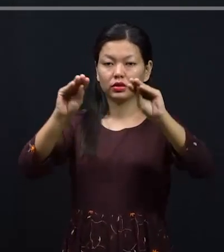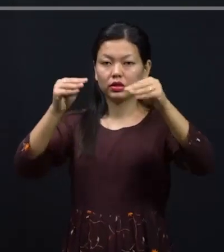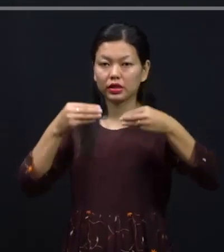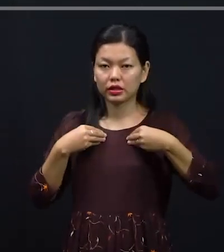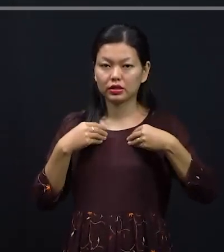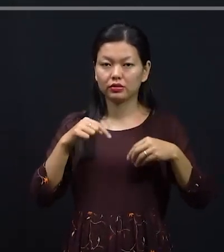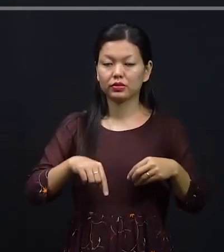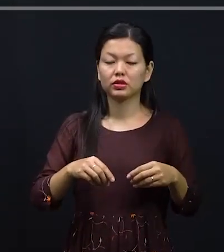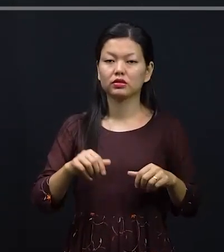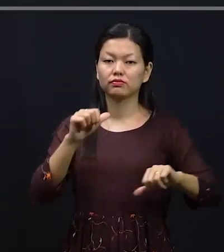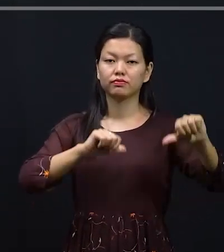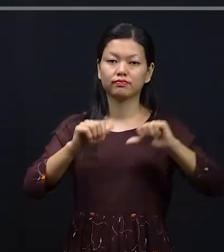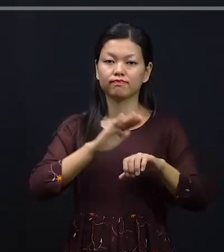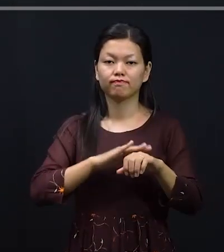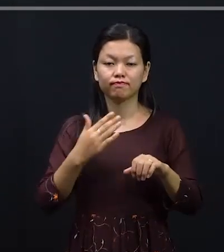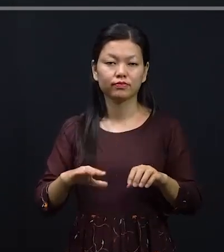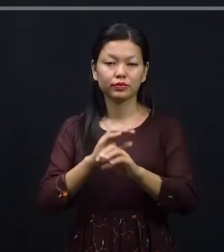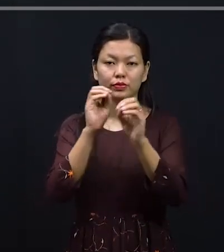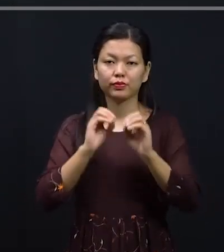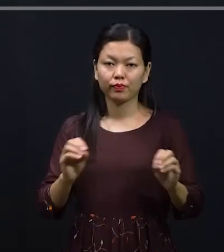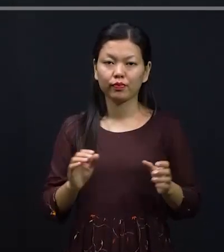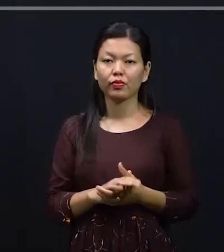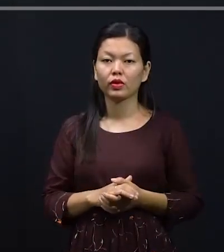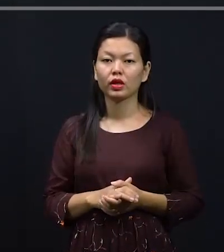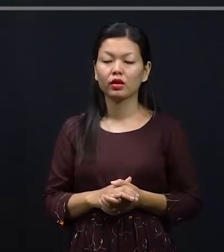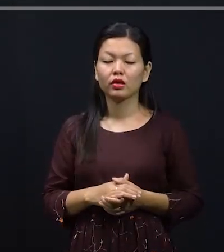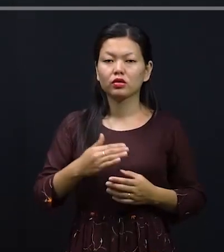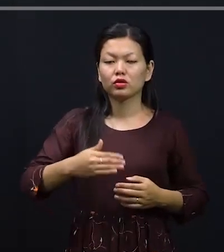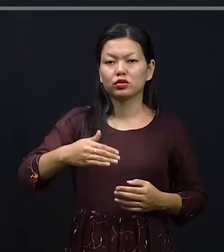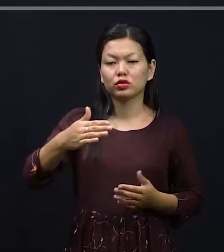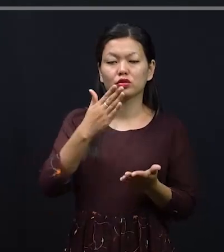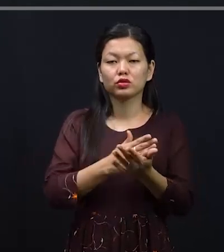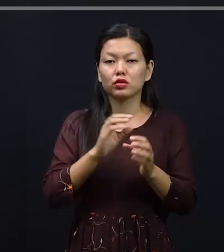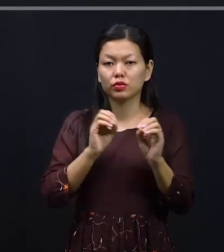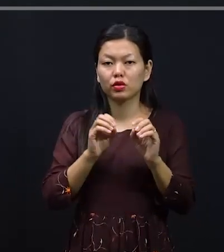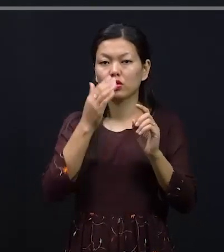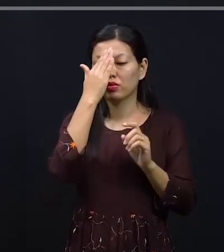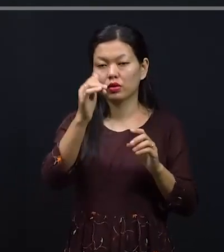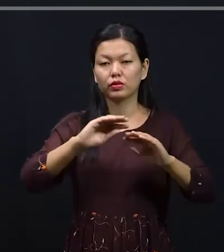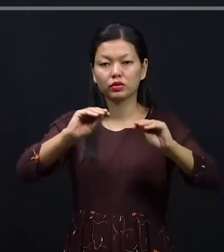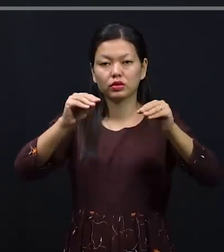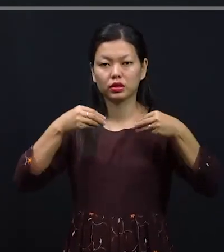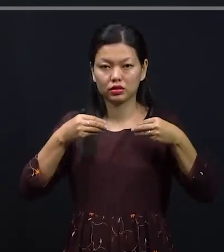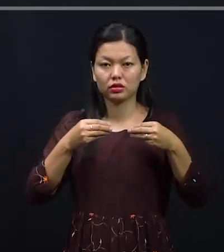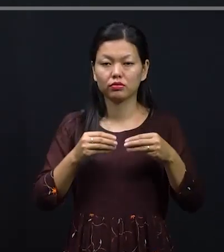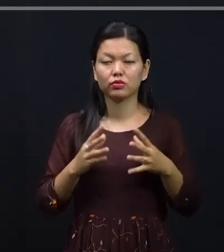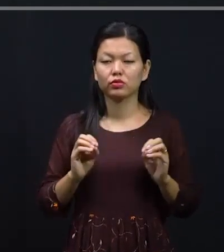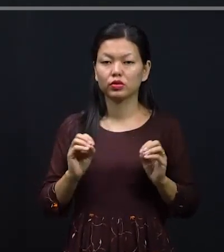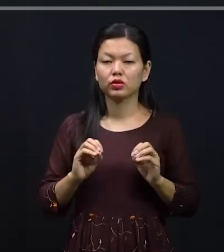scientists, they continued with the experiment, and the next experiment, the most notable of which was performed by